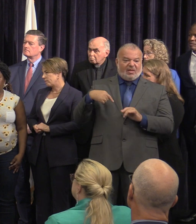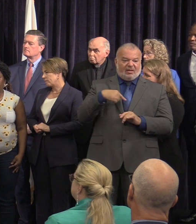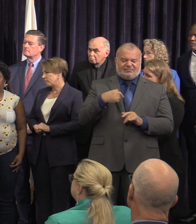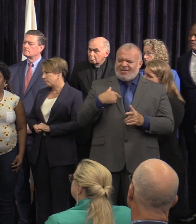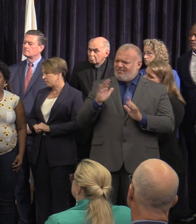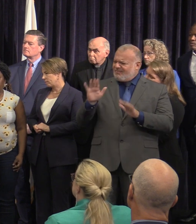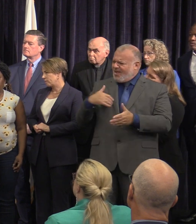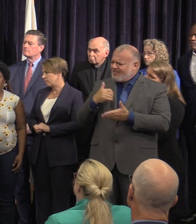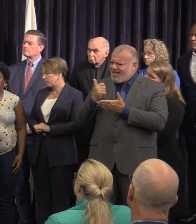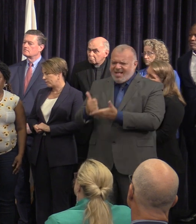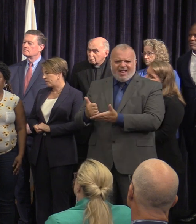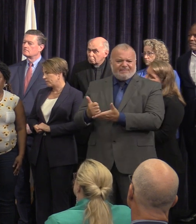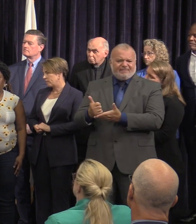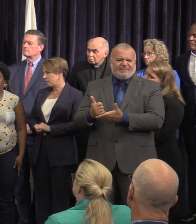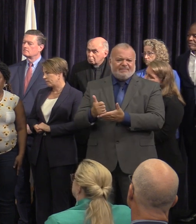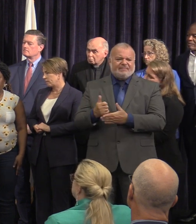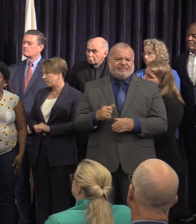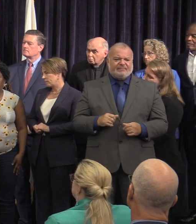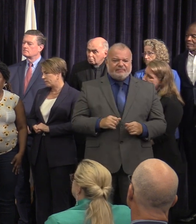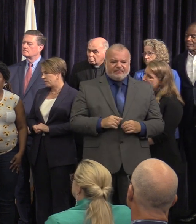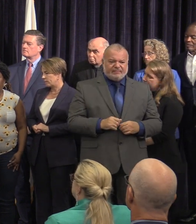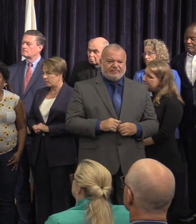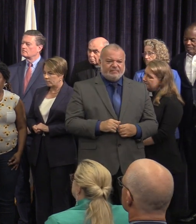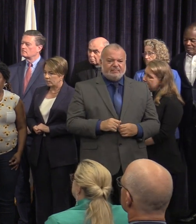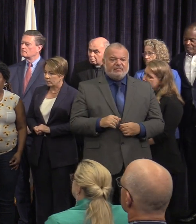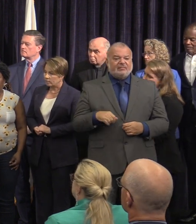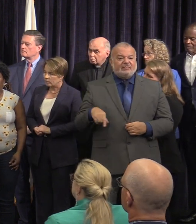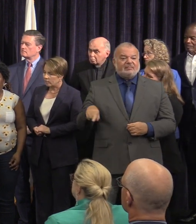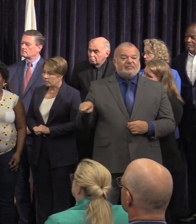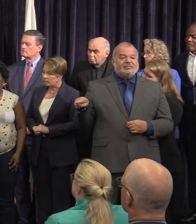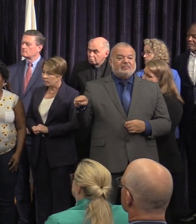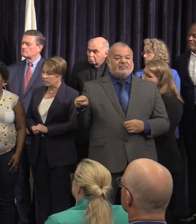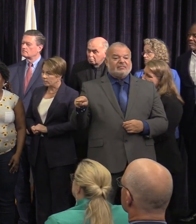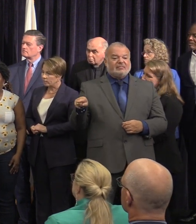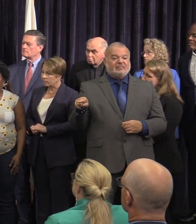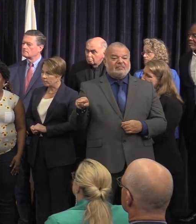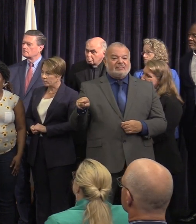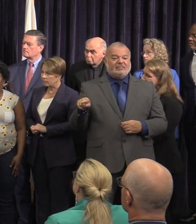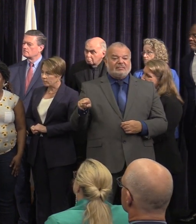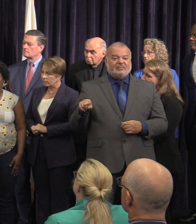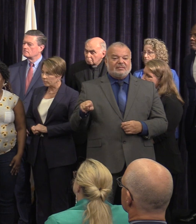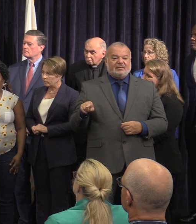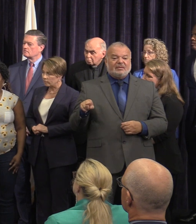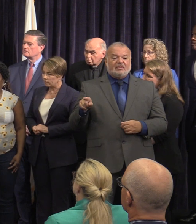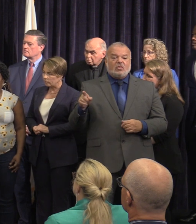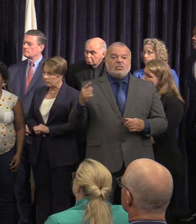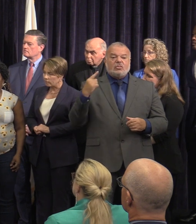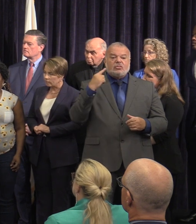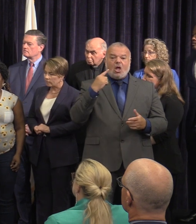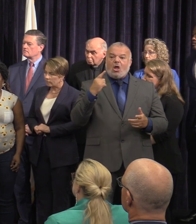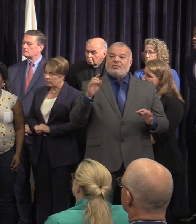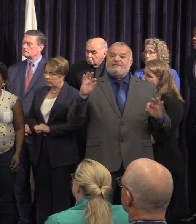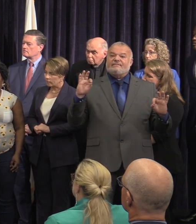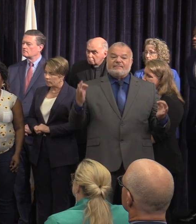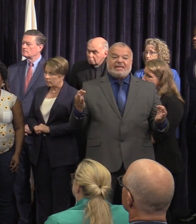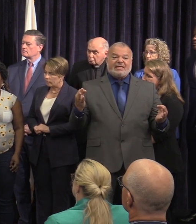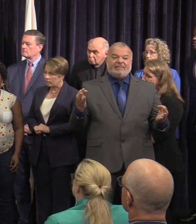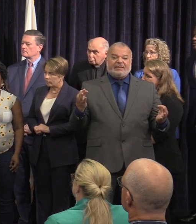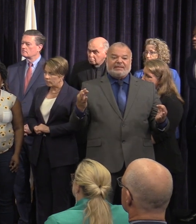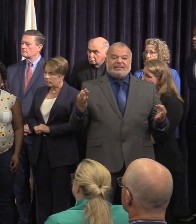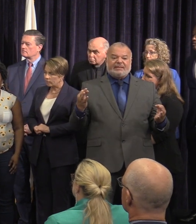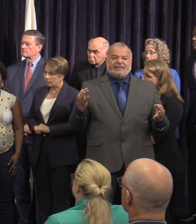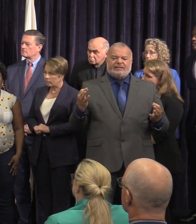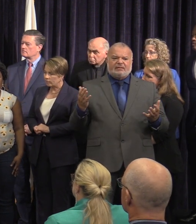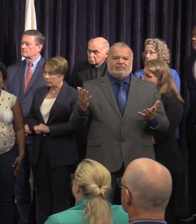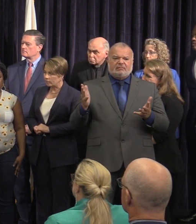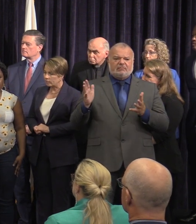Johnny now called us his family. He believed that he left his family behind. Now he is welcomed by a new